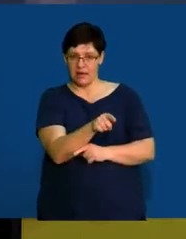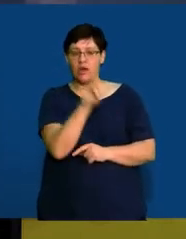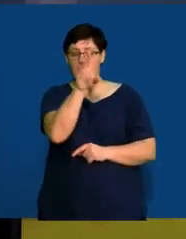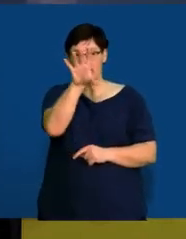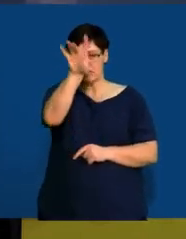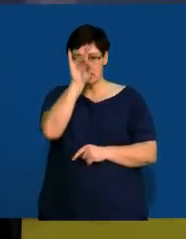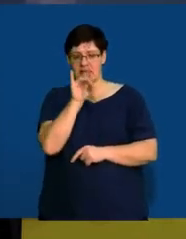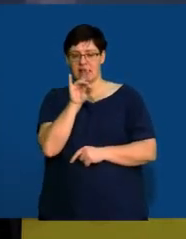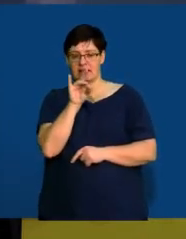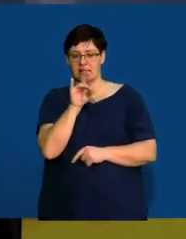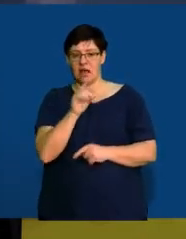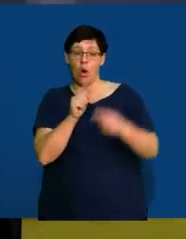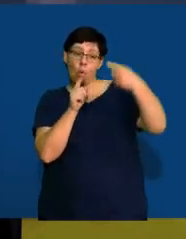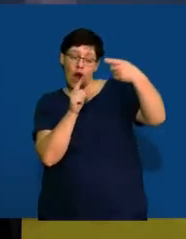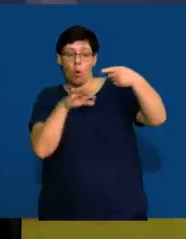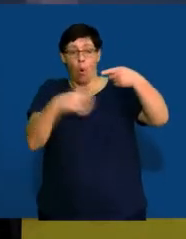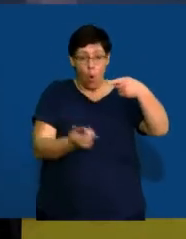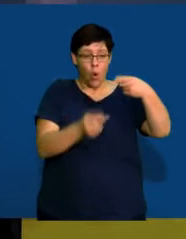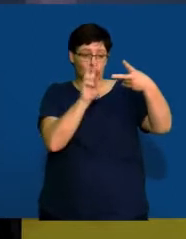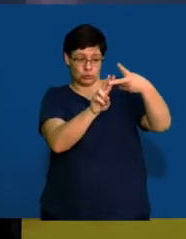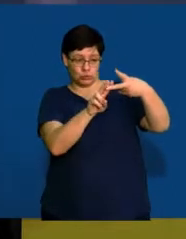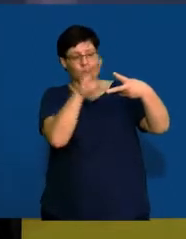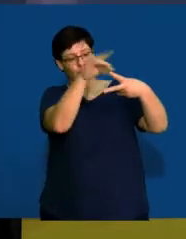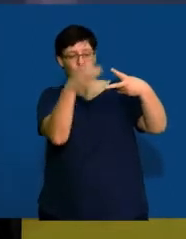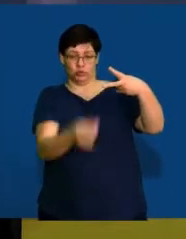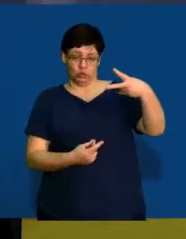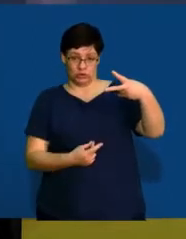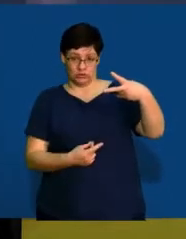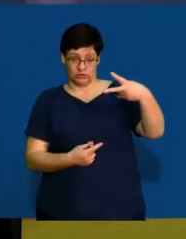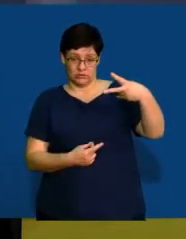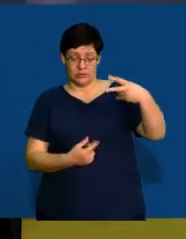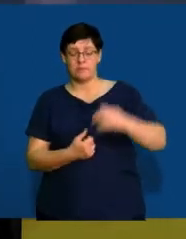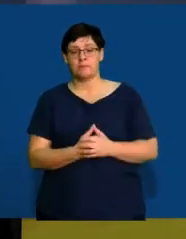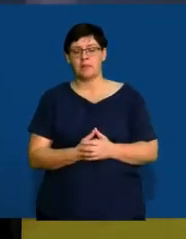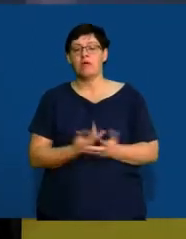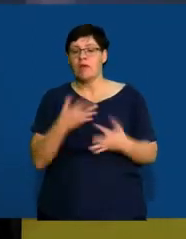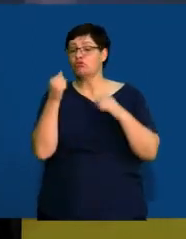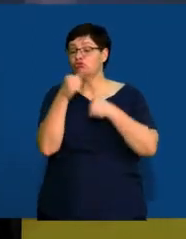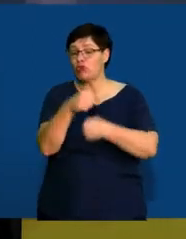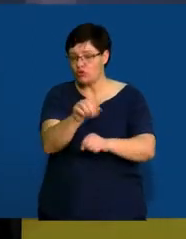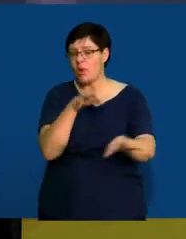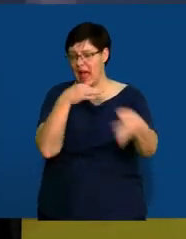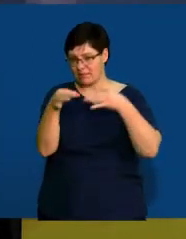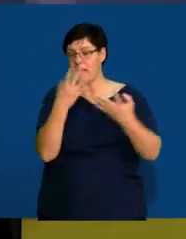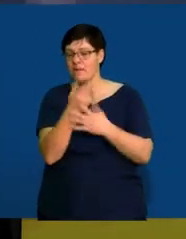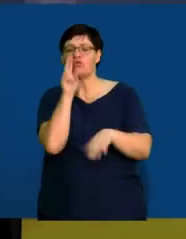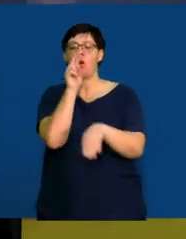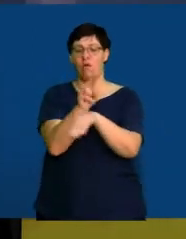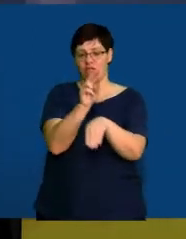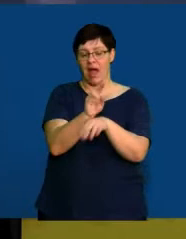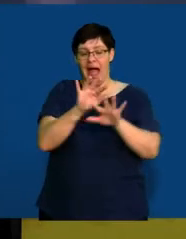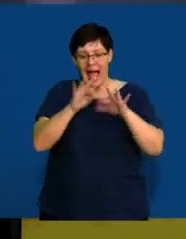2 questions. But we're going to talk further about strategy just now. I'm giving you an overview of